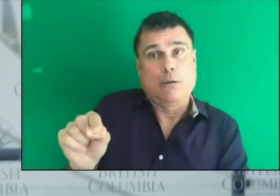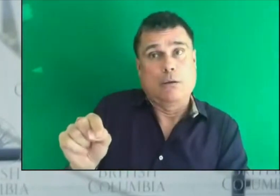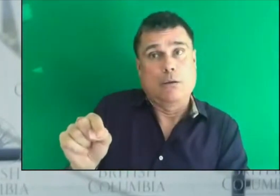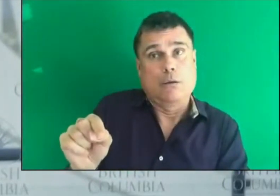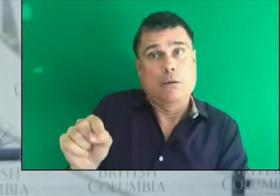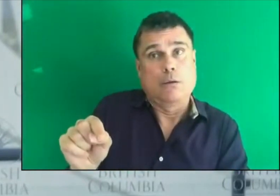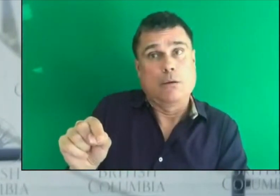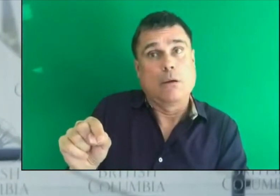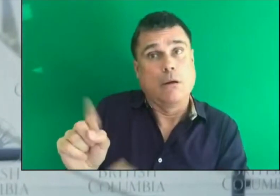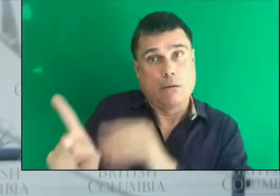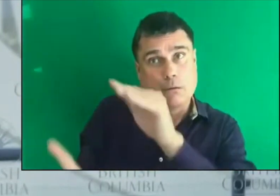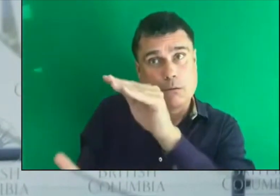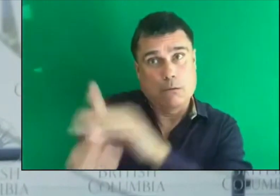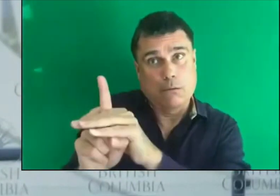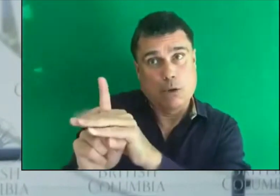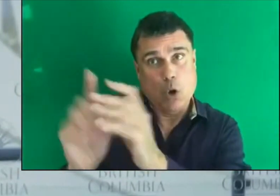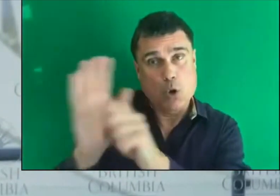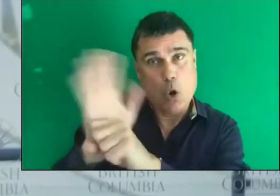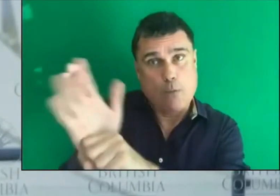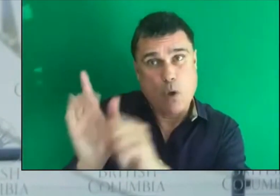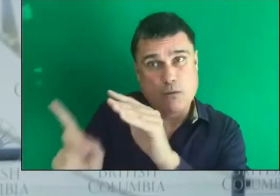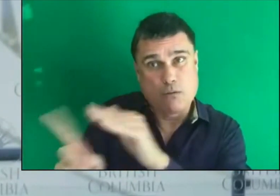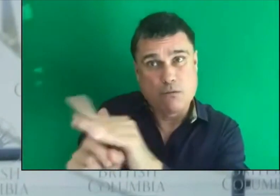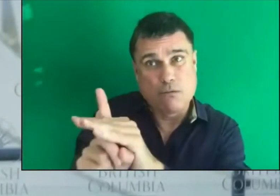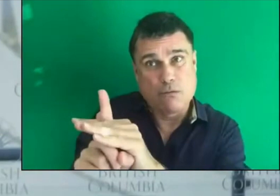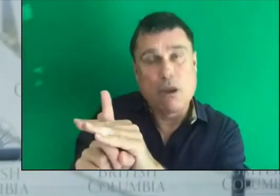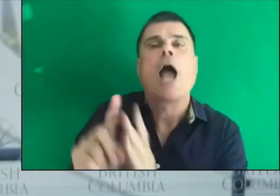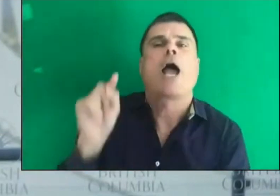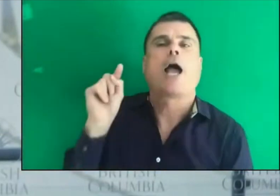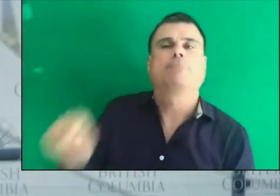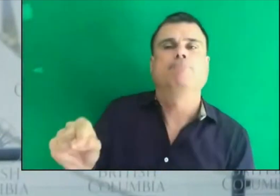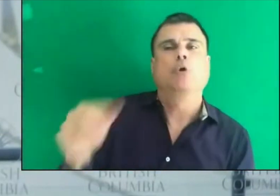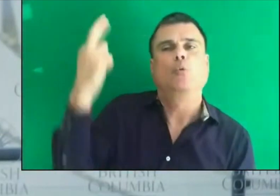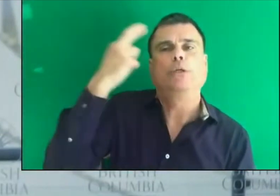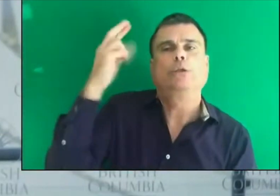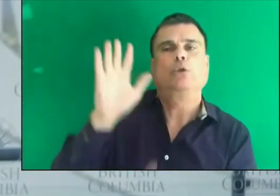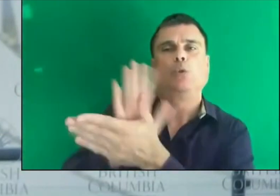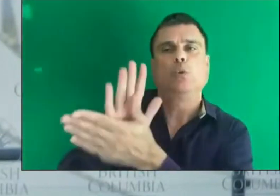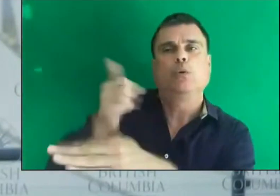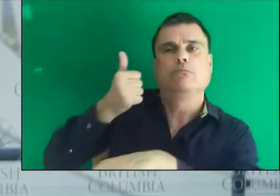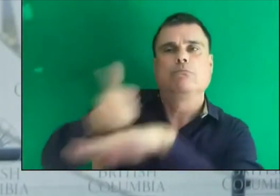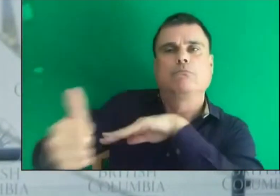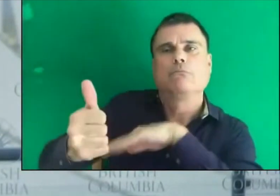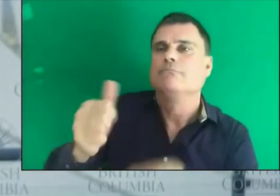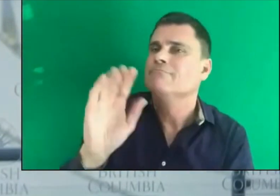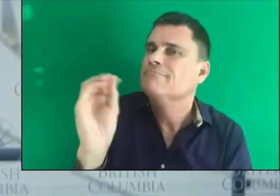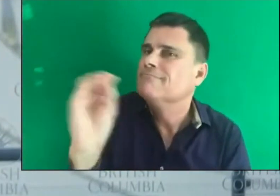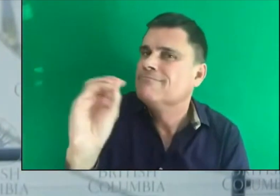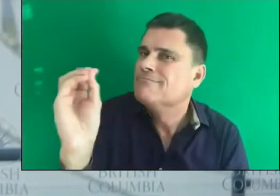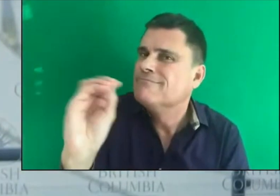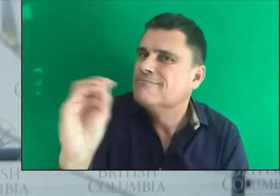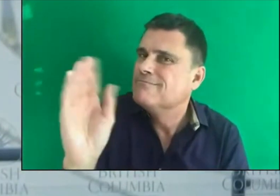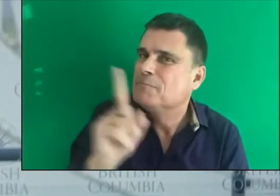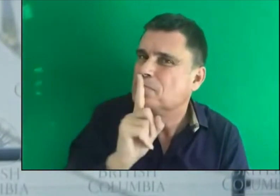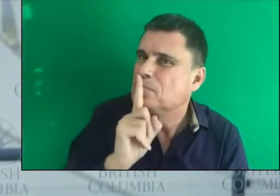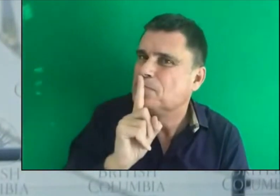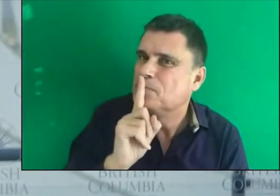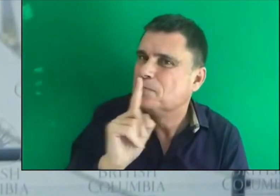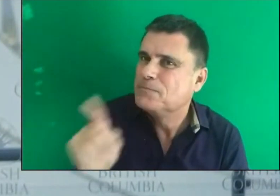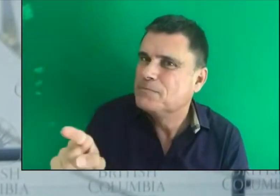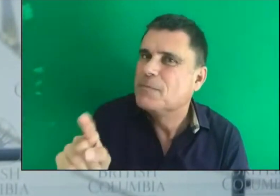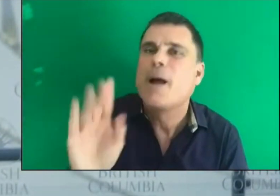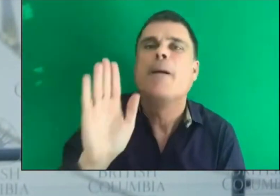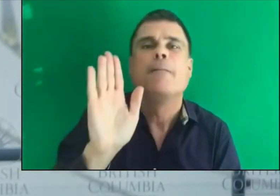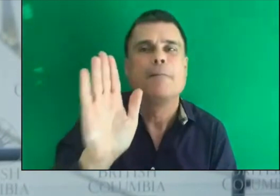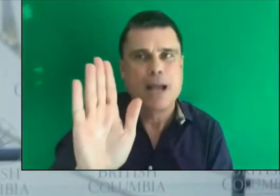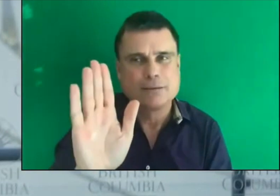more, what happens in schools reflects what's happening in our community. So that's why the focus is on reducing transmission in